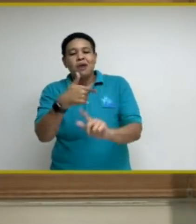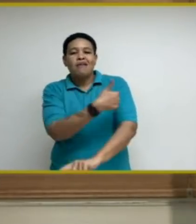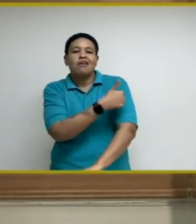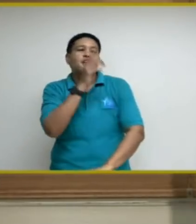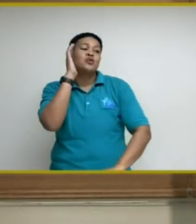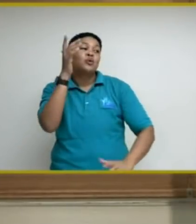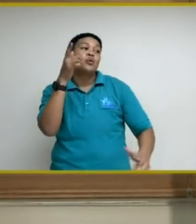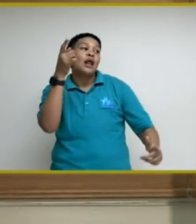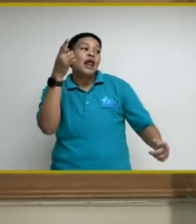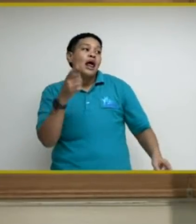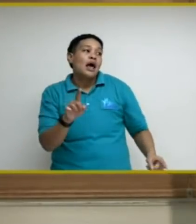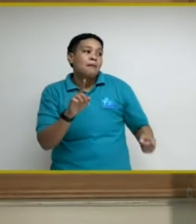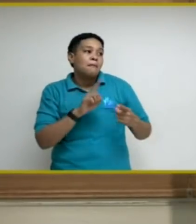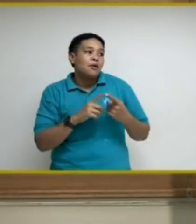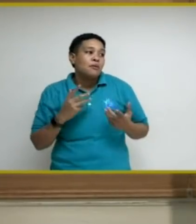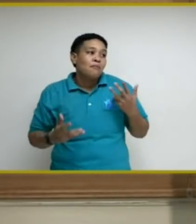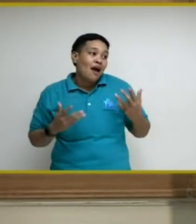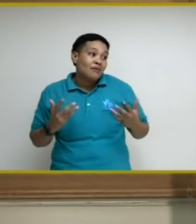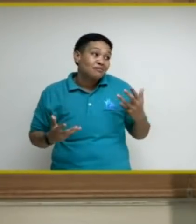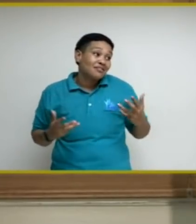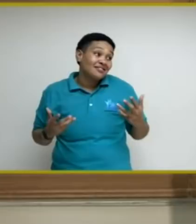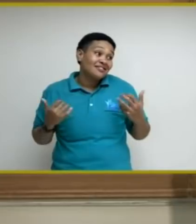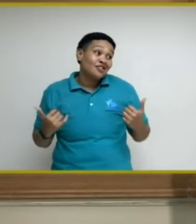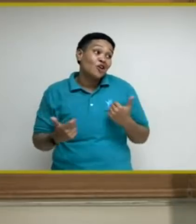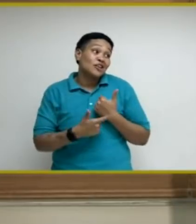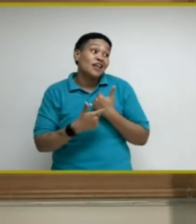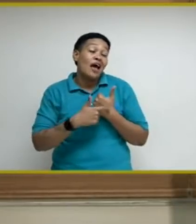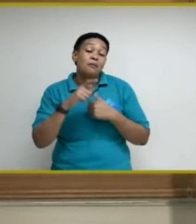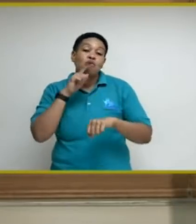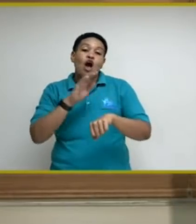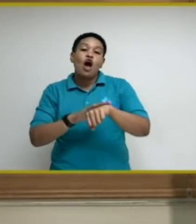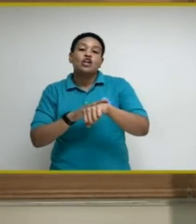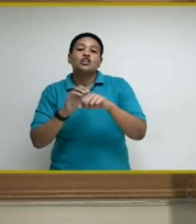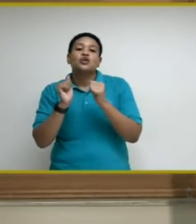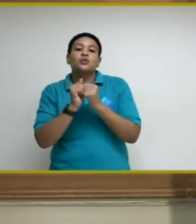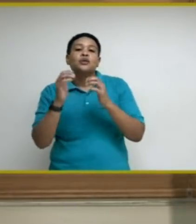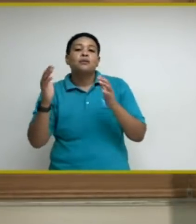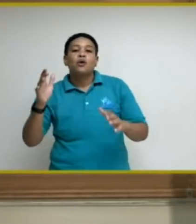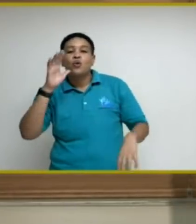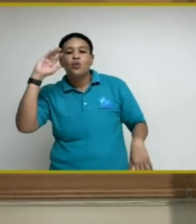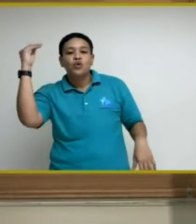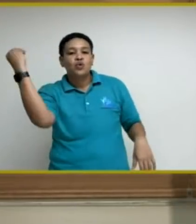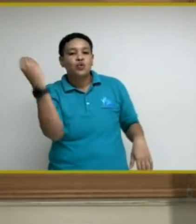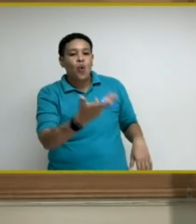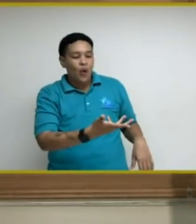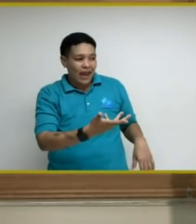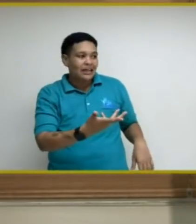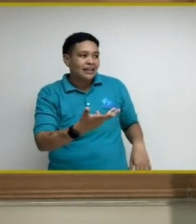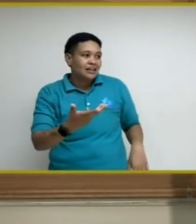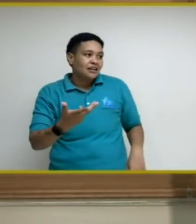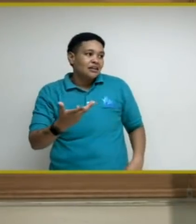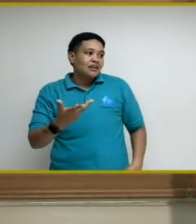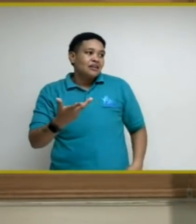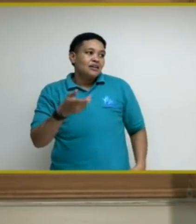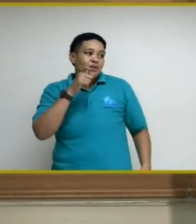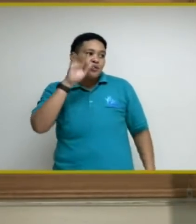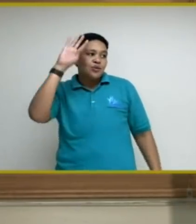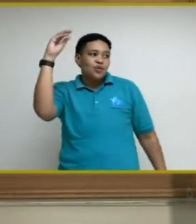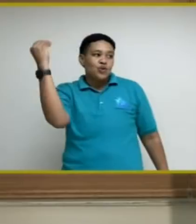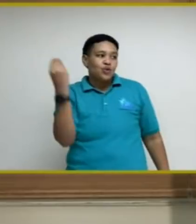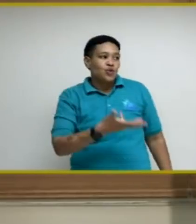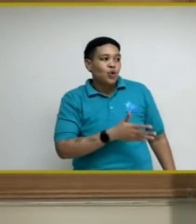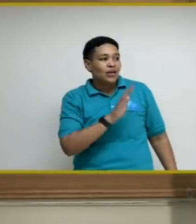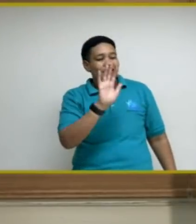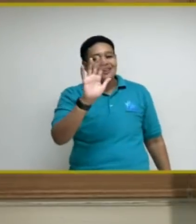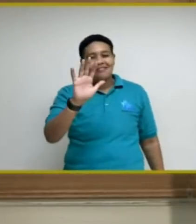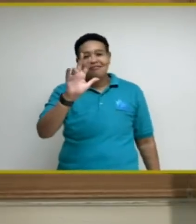place, and perhaps in this case, in consultation with the donor who has donated